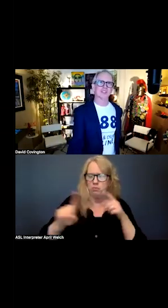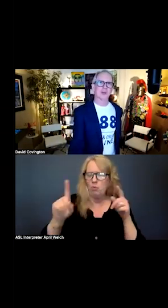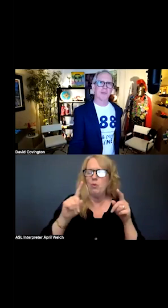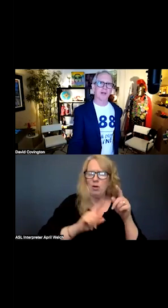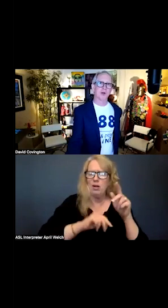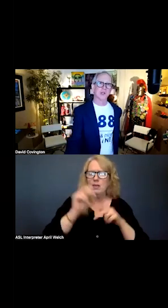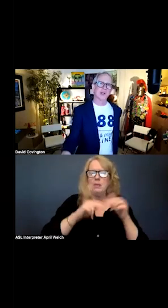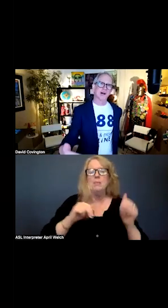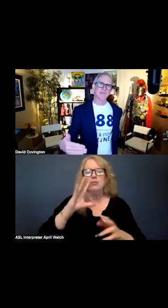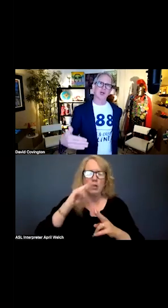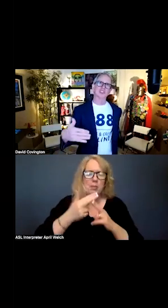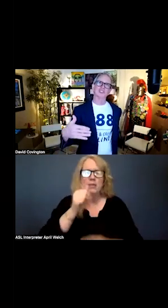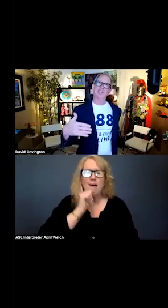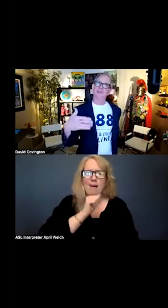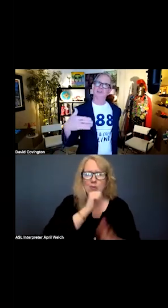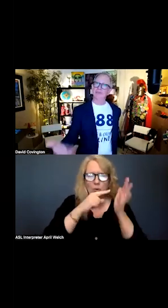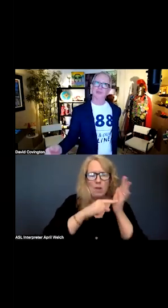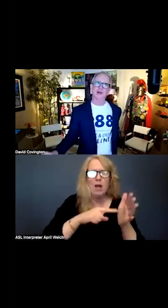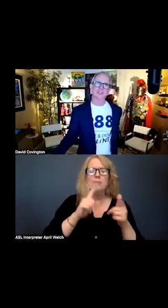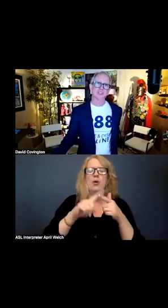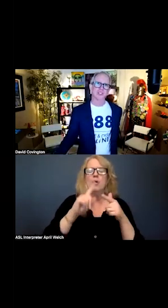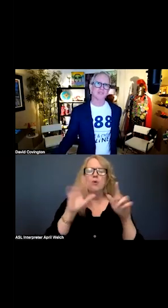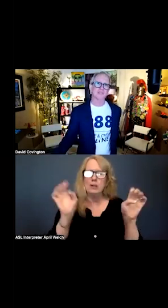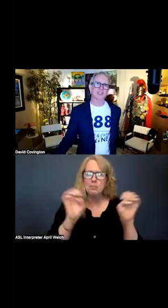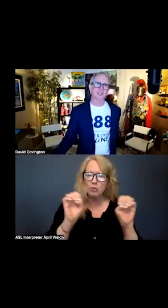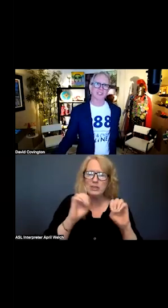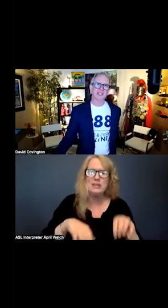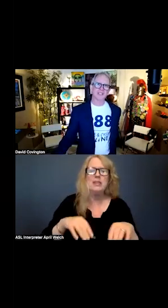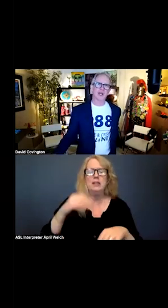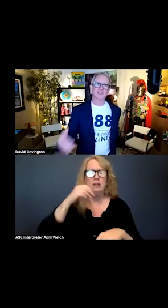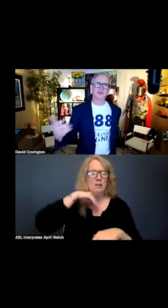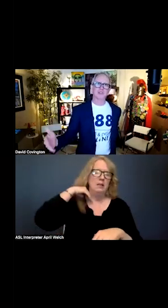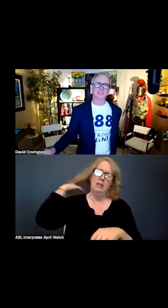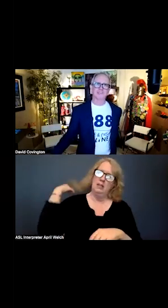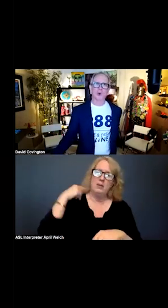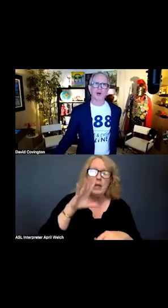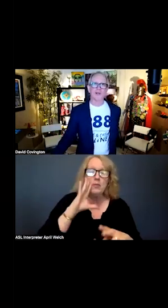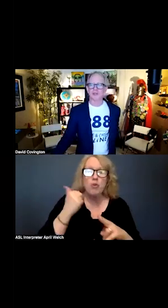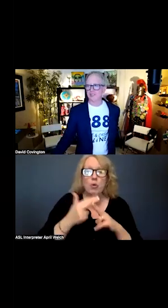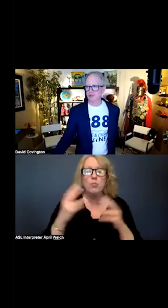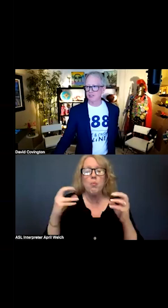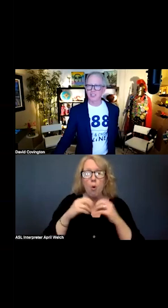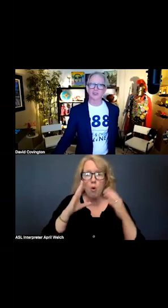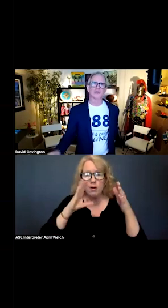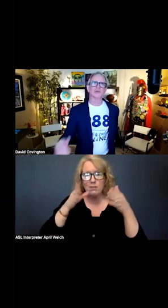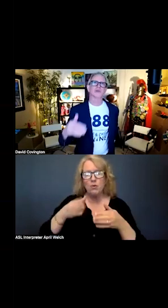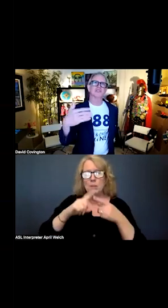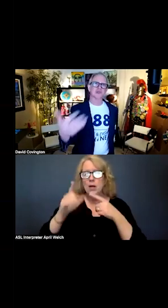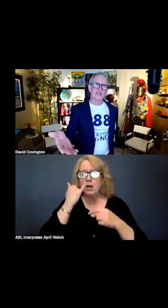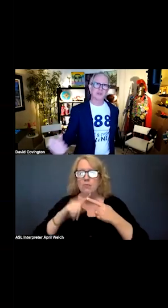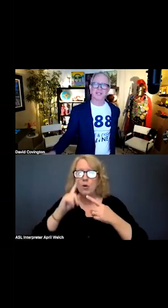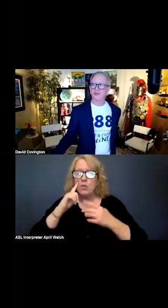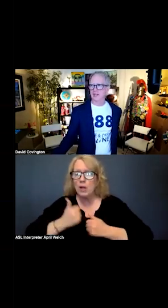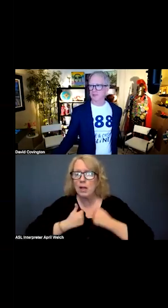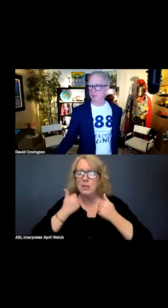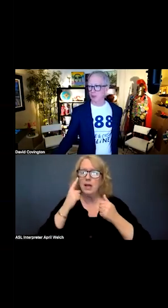the Arizona model of emergency behavioral health crisis receiving facilities. Travis focused it more on crisis residential, crisis